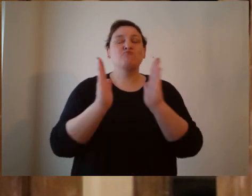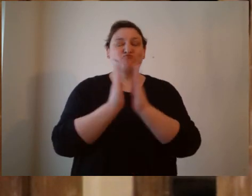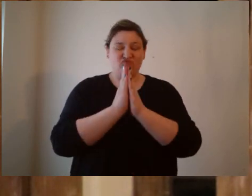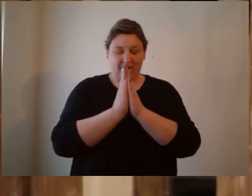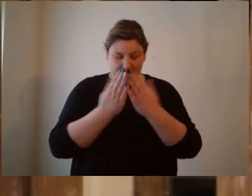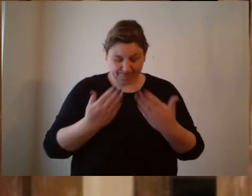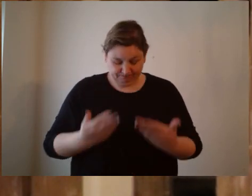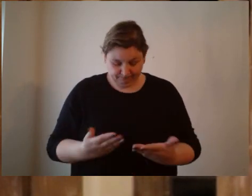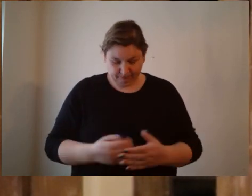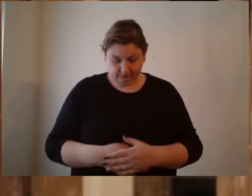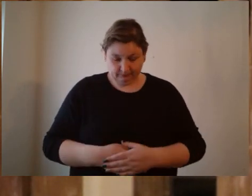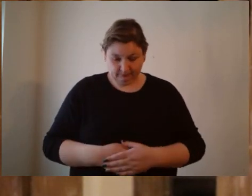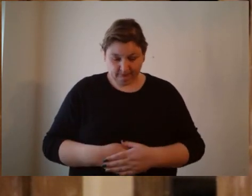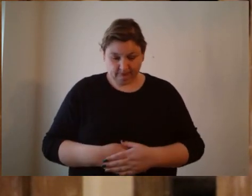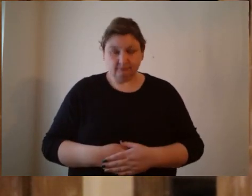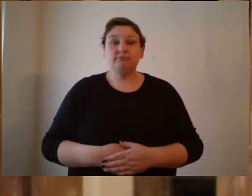Let us pray.